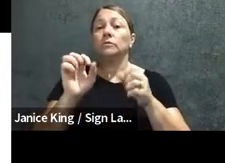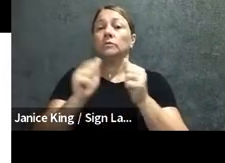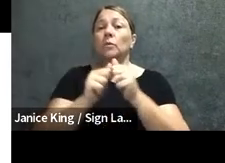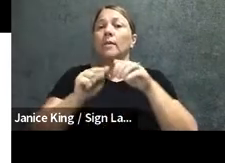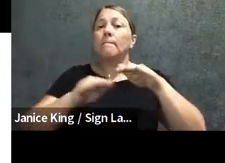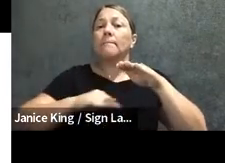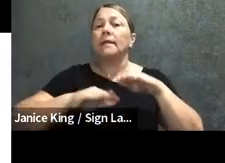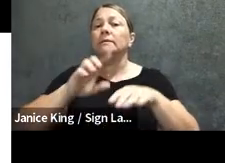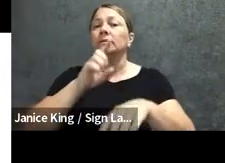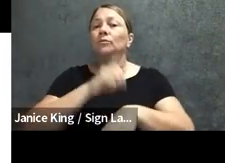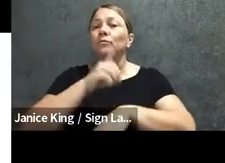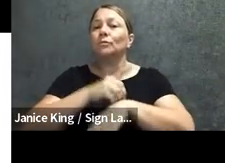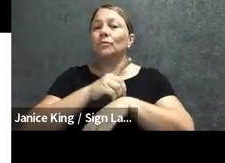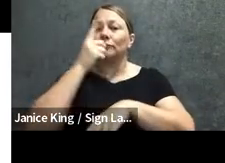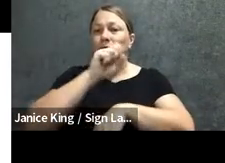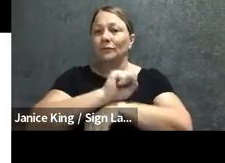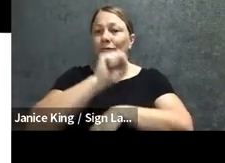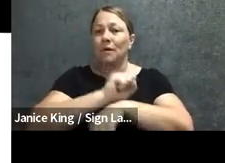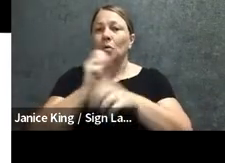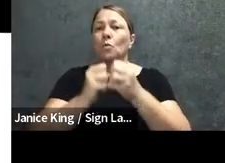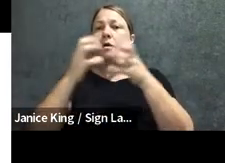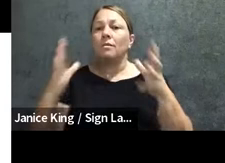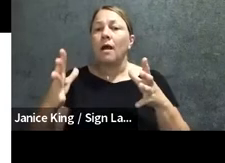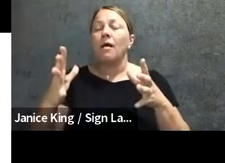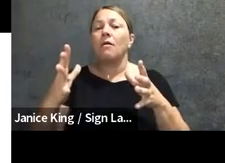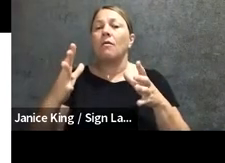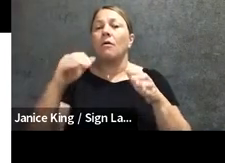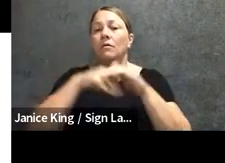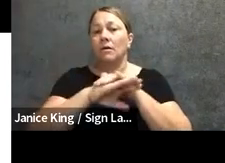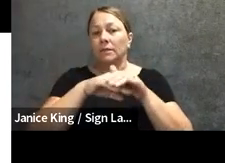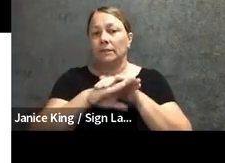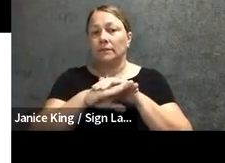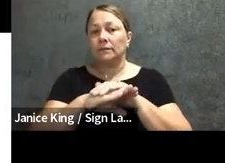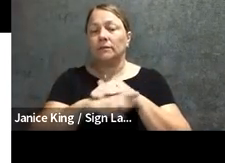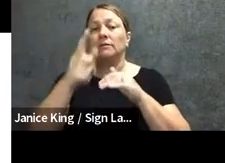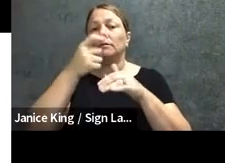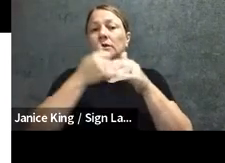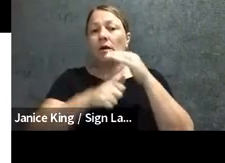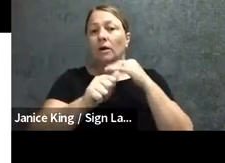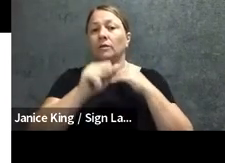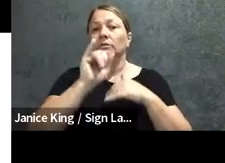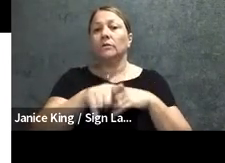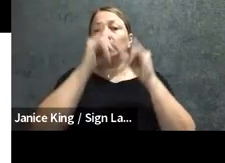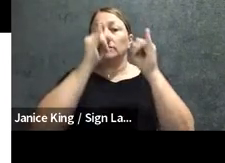has to be a qualified individual with a disability to qualify under the ADA.